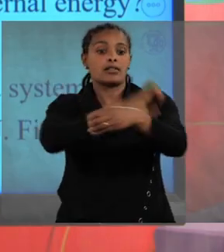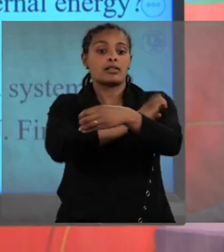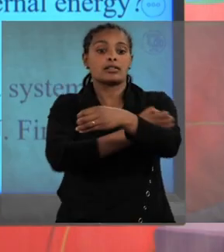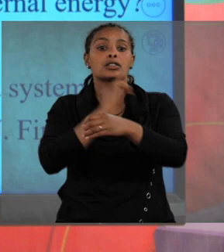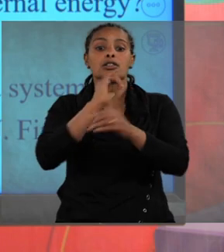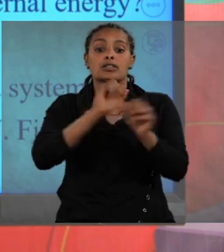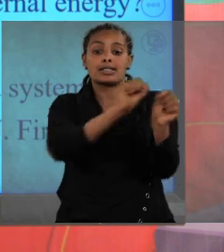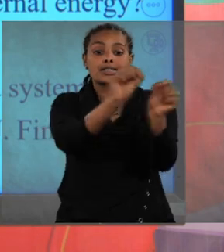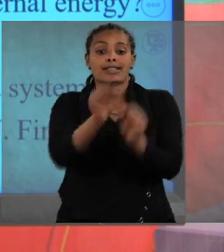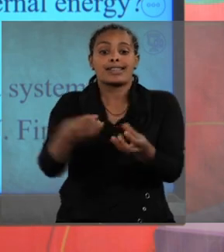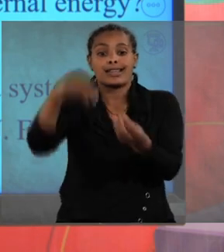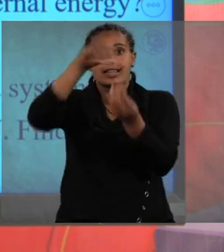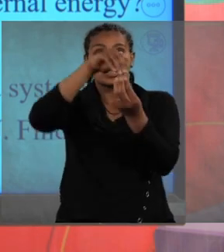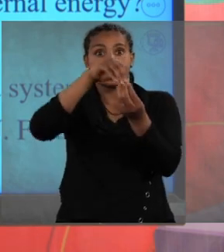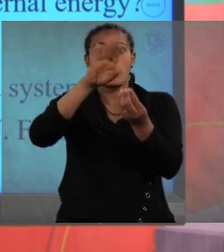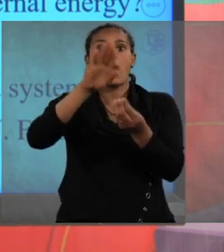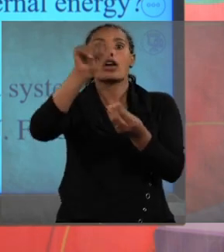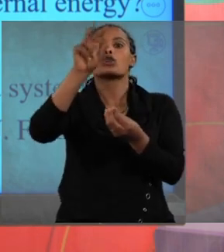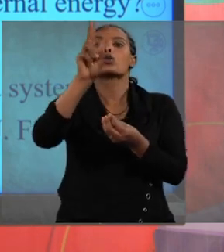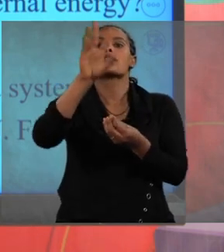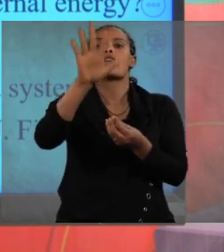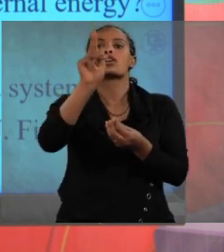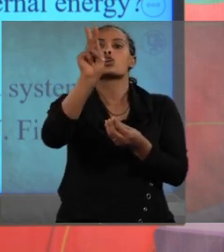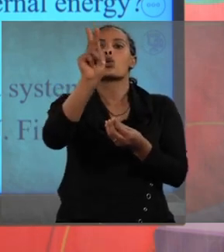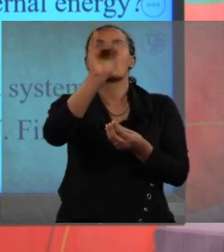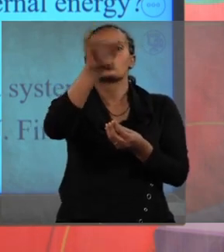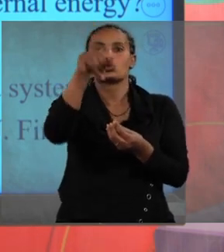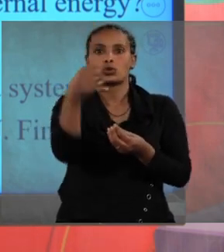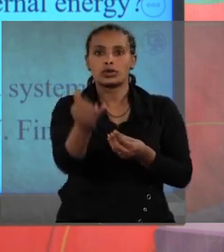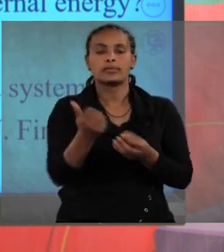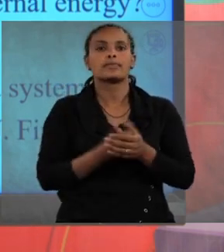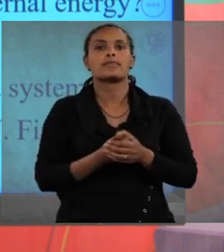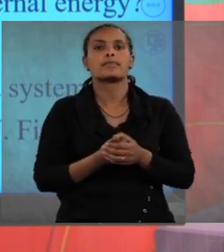the system increased by 25 kilojoule.